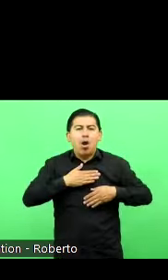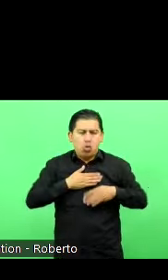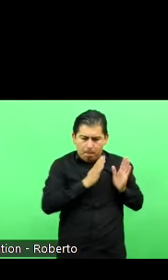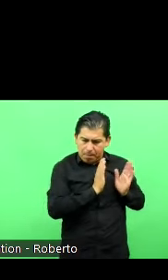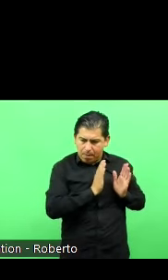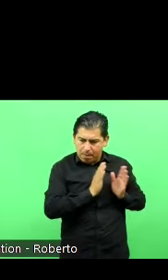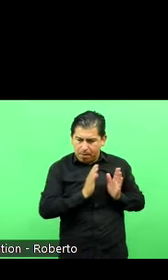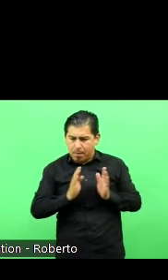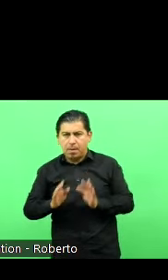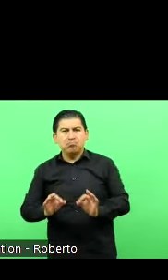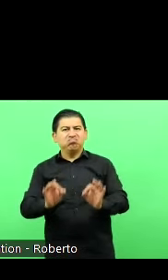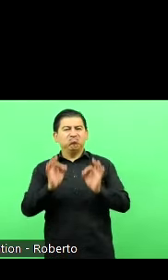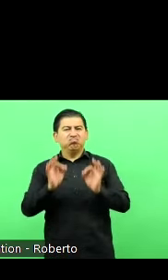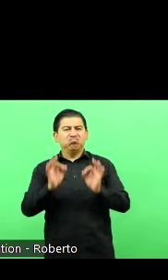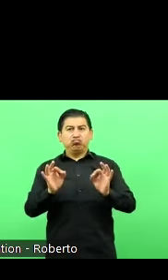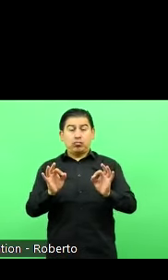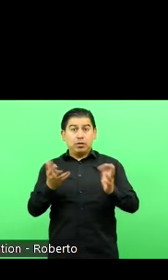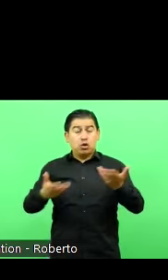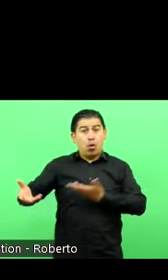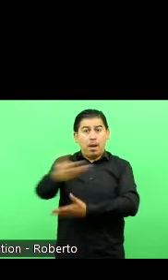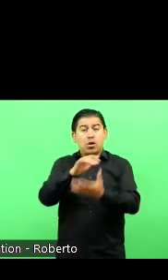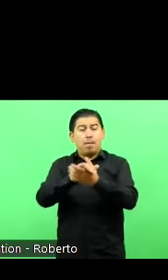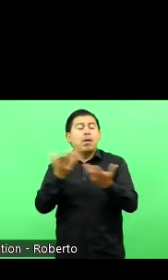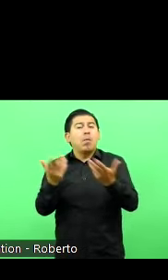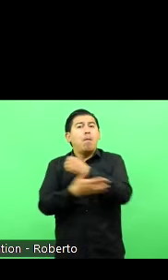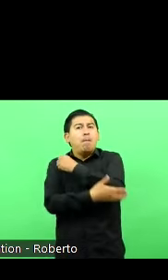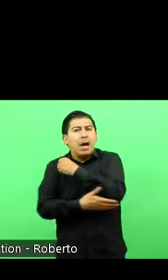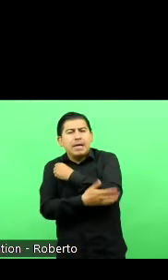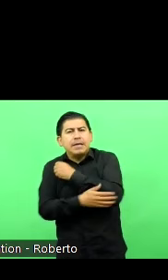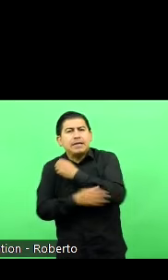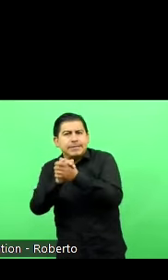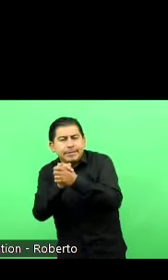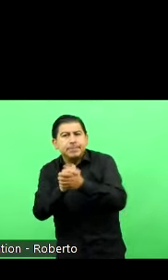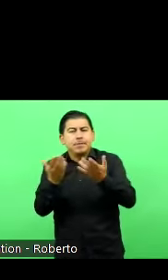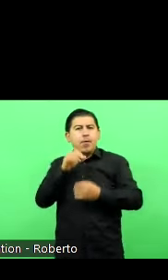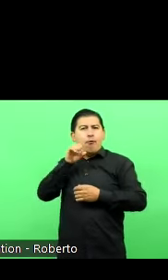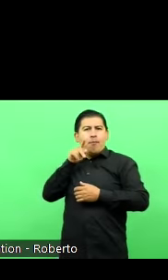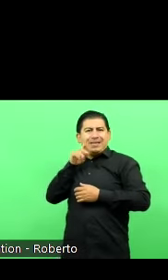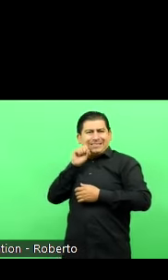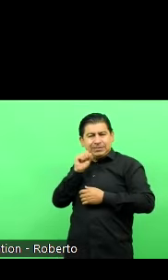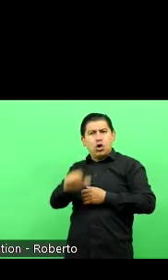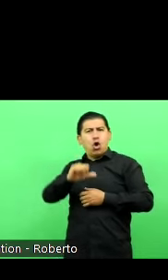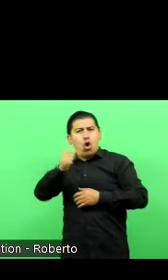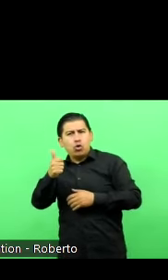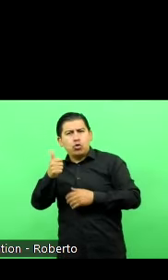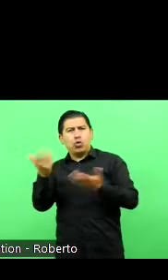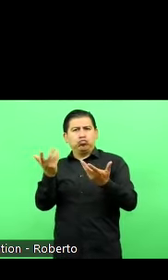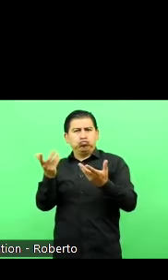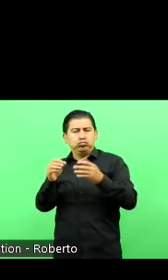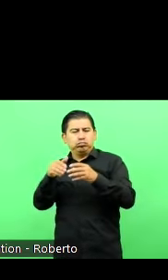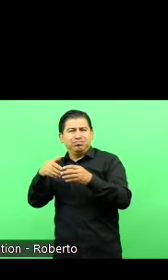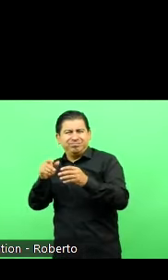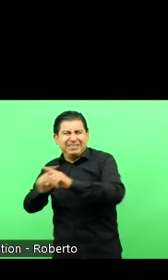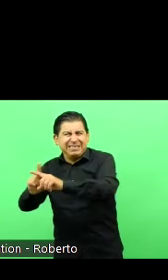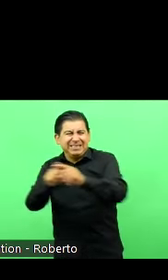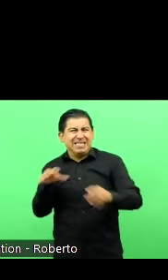organizations like PAHO and our partners can support countries and promote cooperation among them, convene